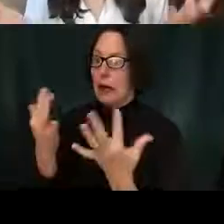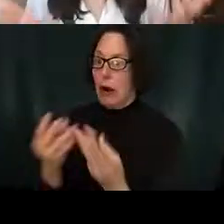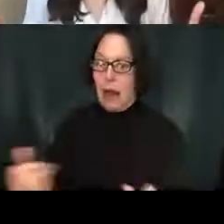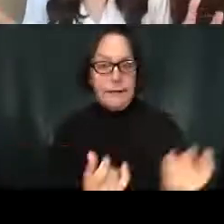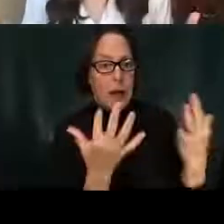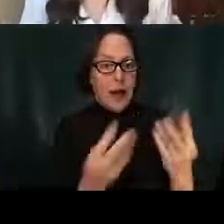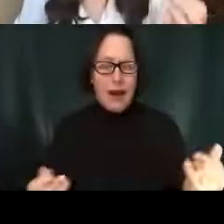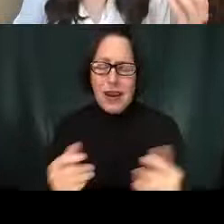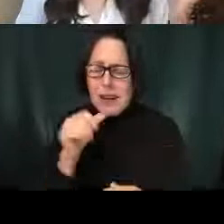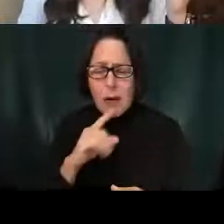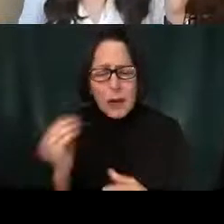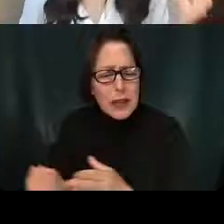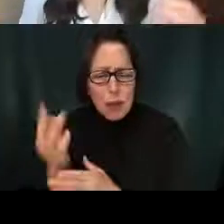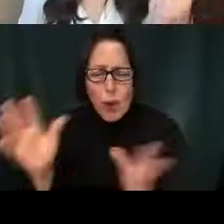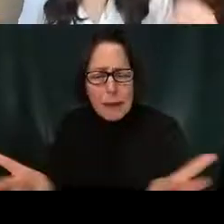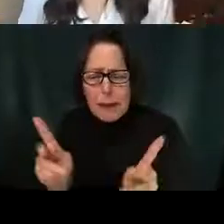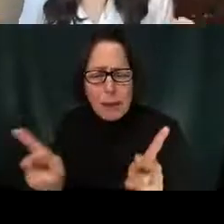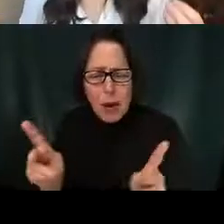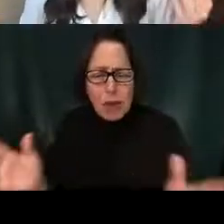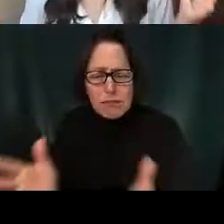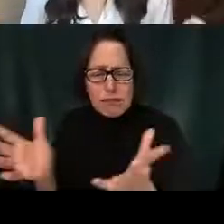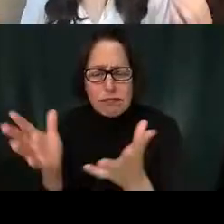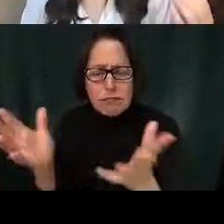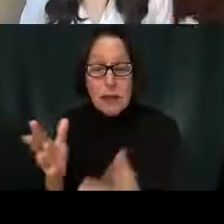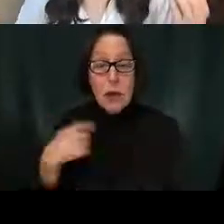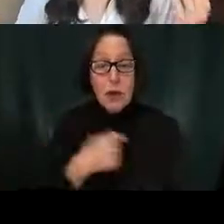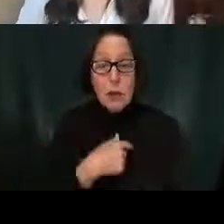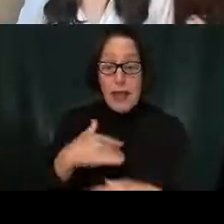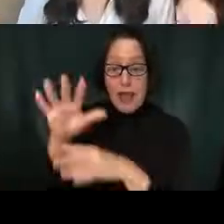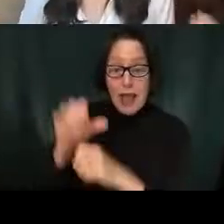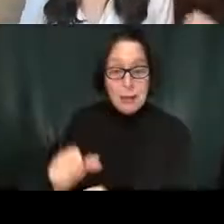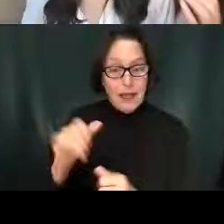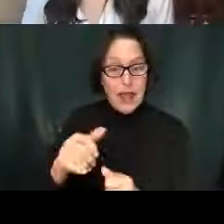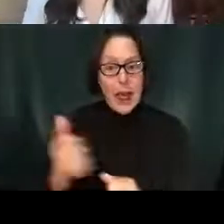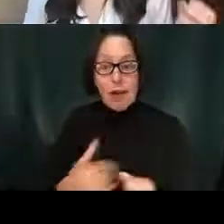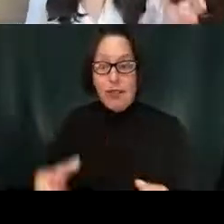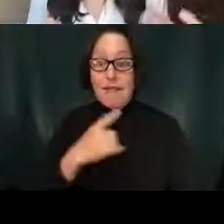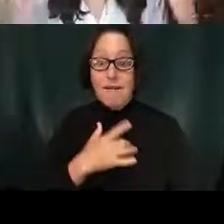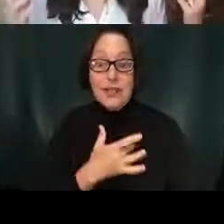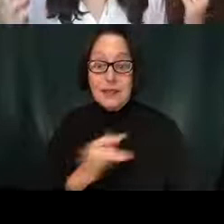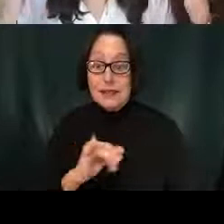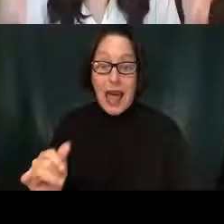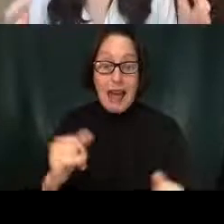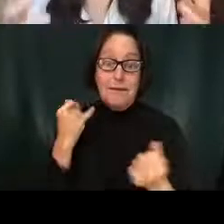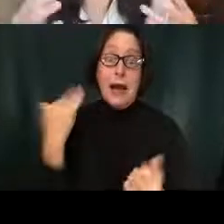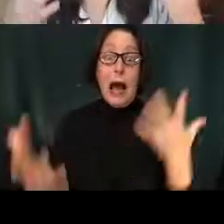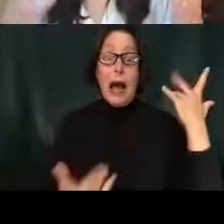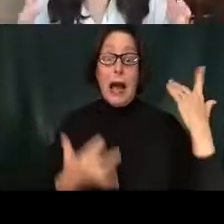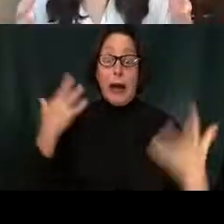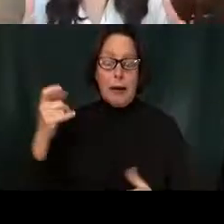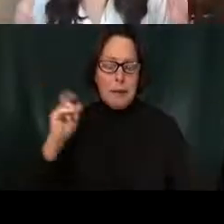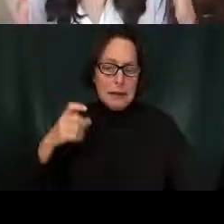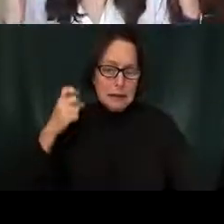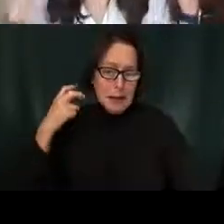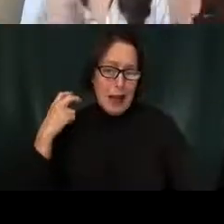people. And the challenge is we get in this habit of everything being a 5-alarm fire that needs us to rush in and show up as